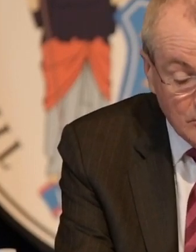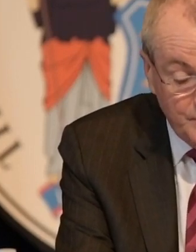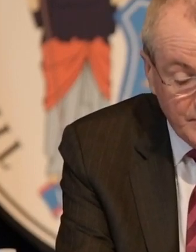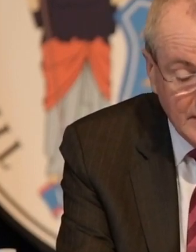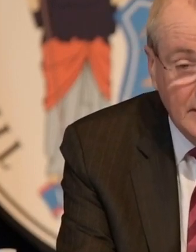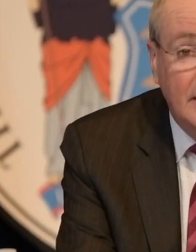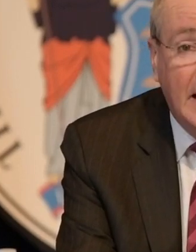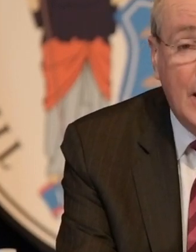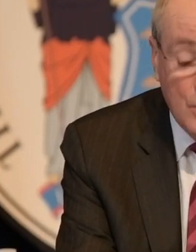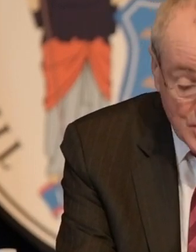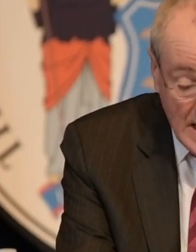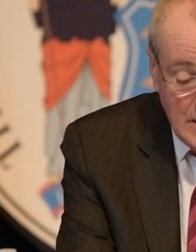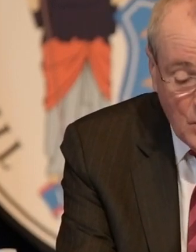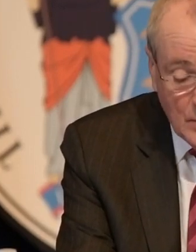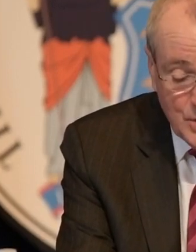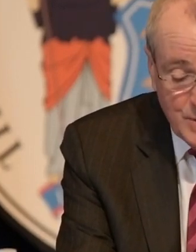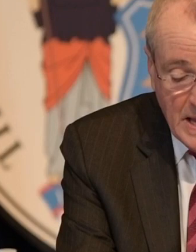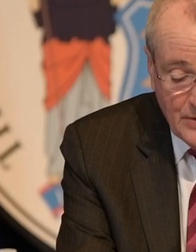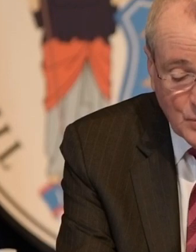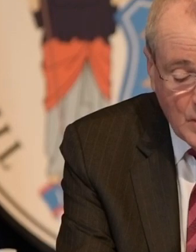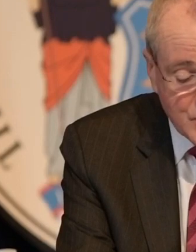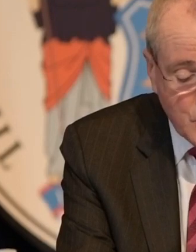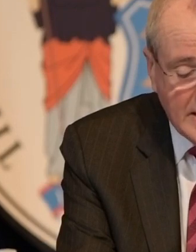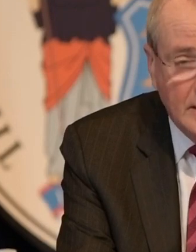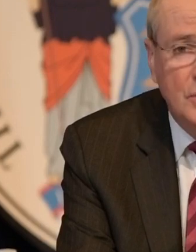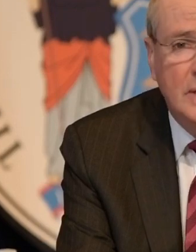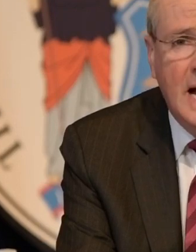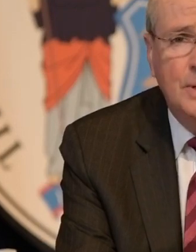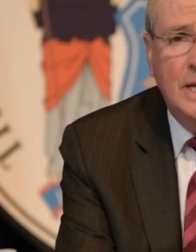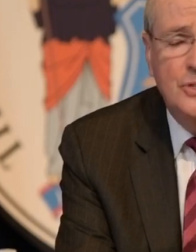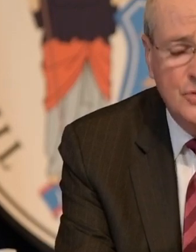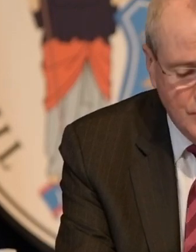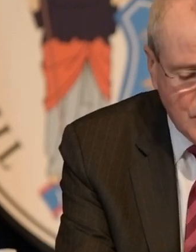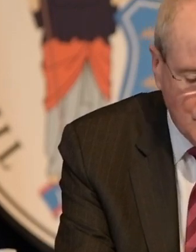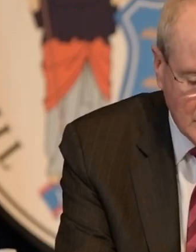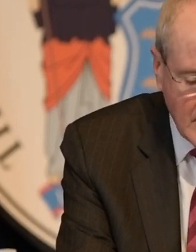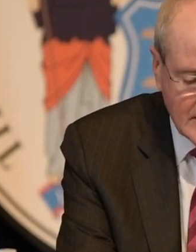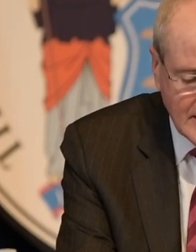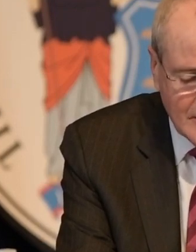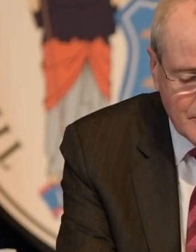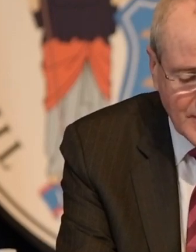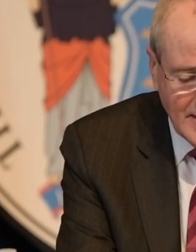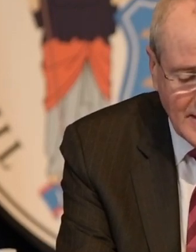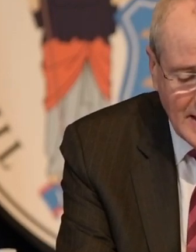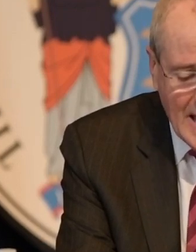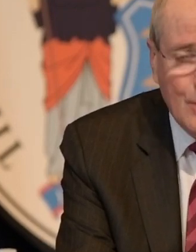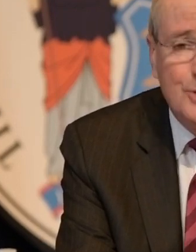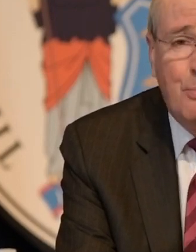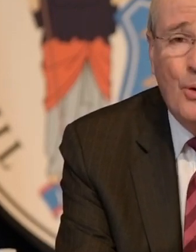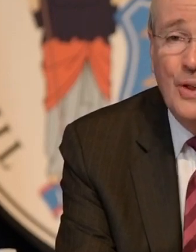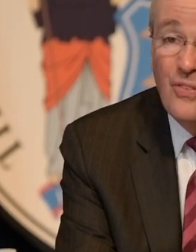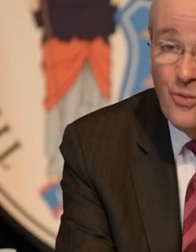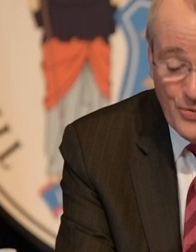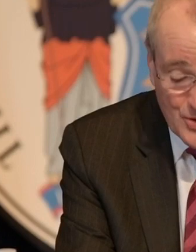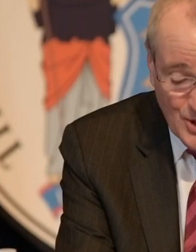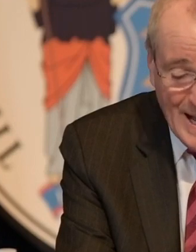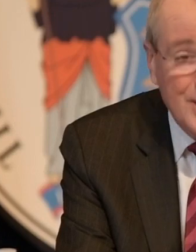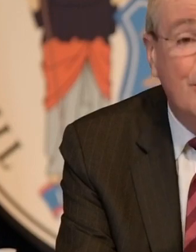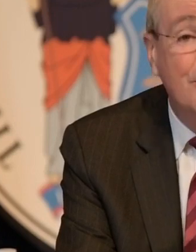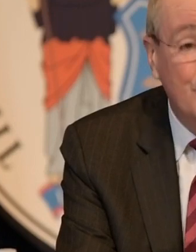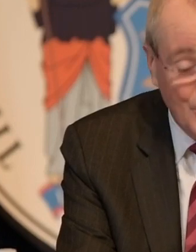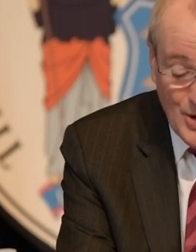Generone. Anna was 81 when she passed away this weekend due to complications of COVID-19. Anna was born on the 4th of